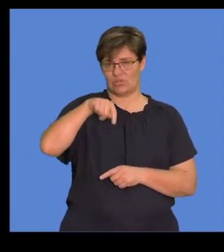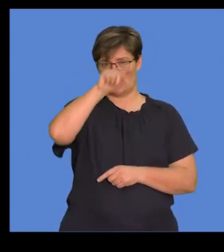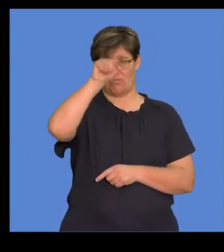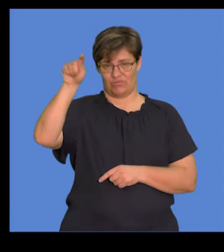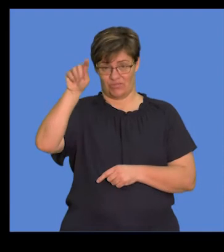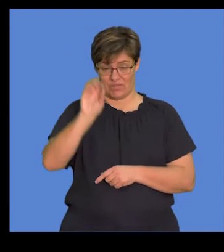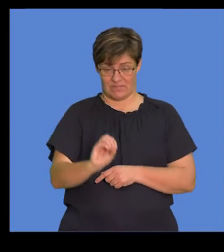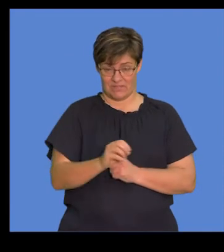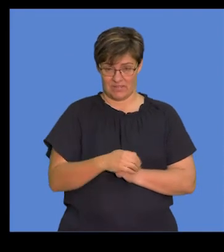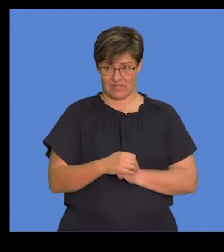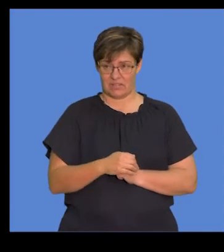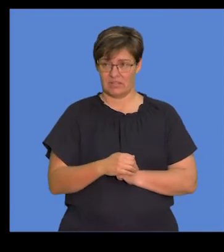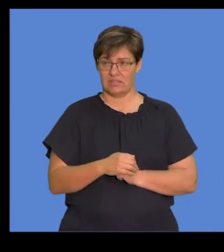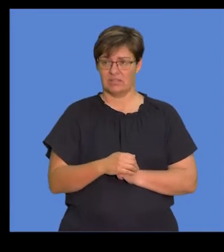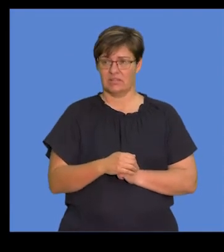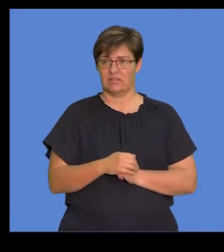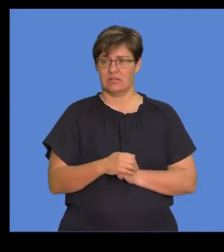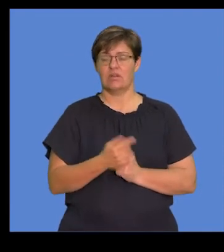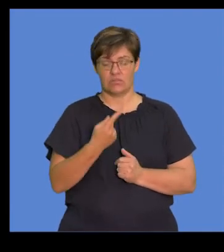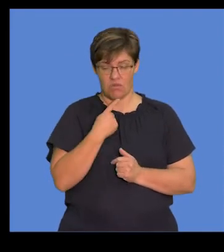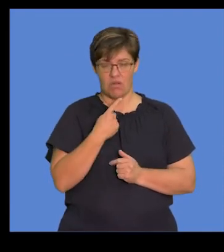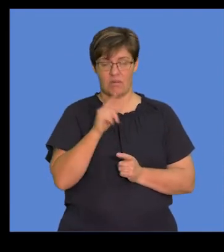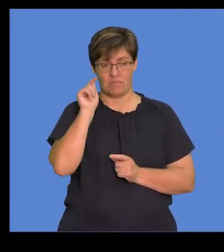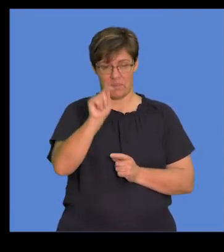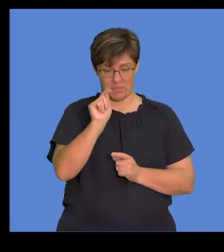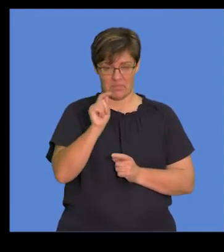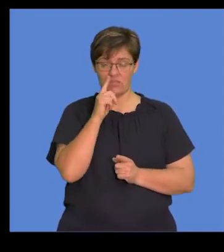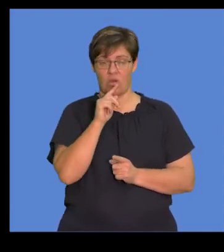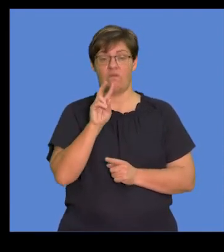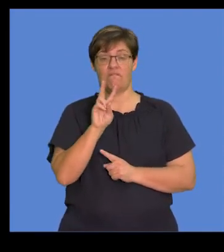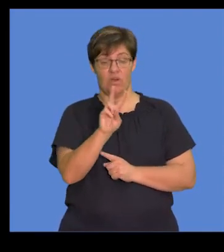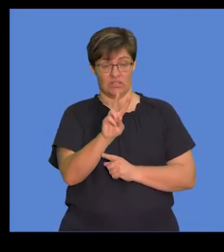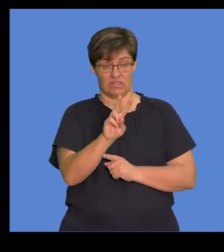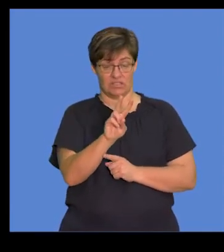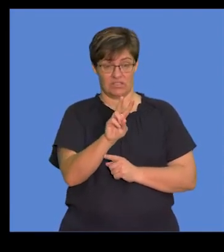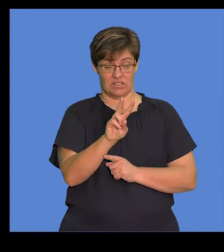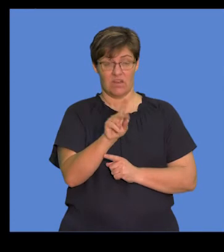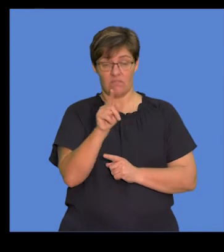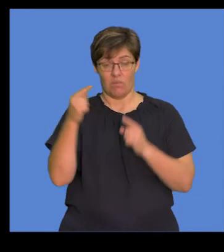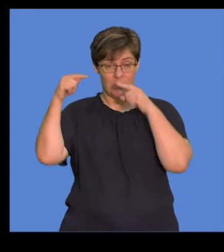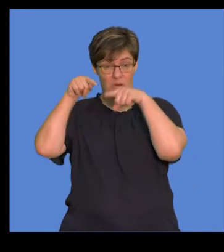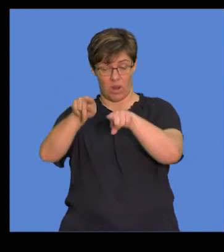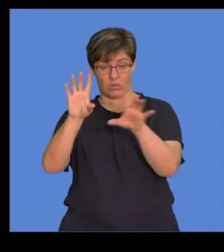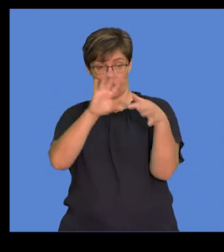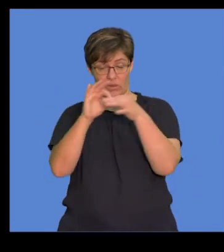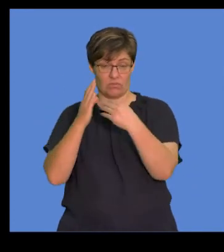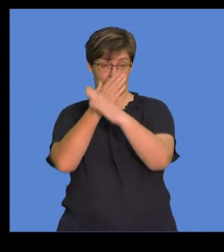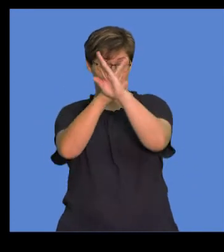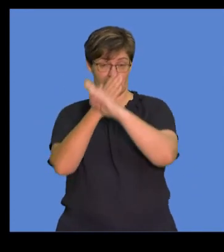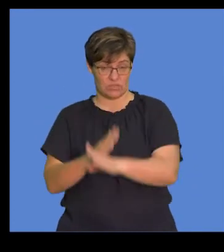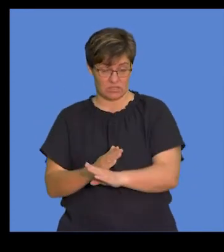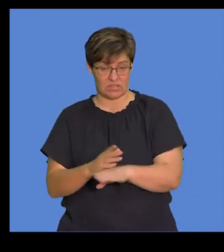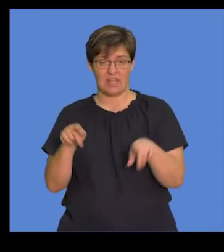root of that value. Okay, whatever that value is. So our voltage across the parallel combination